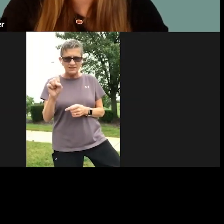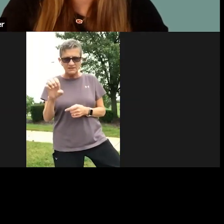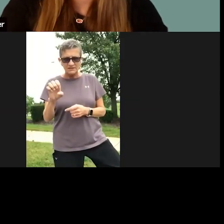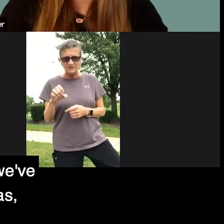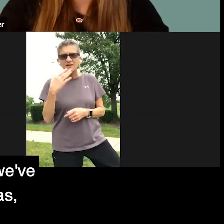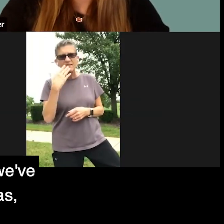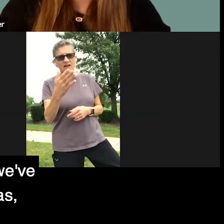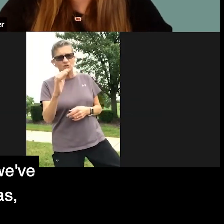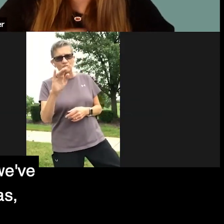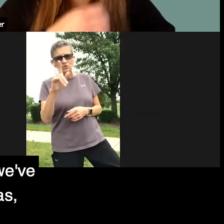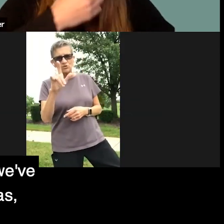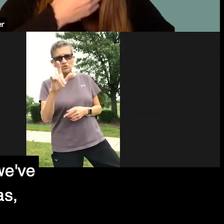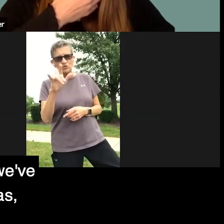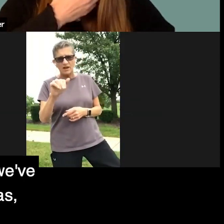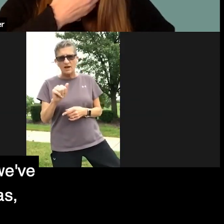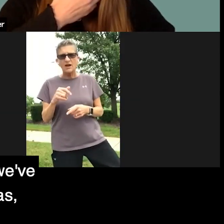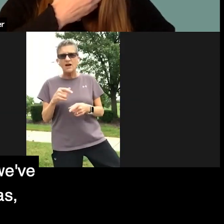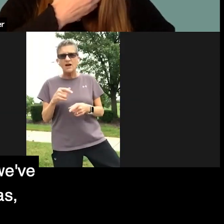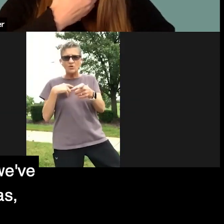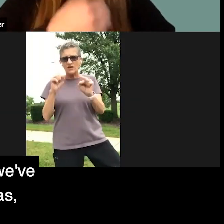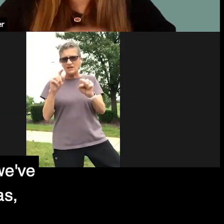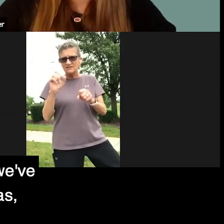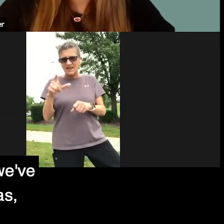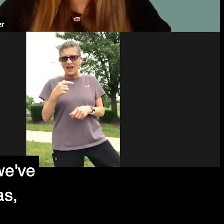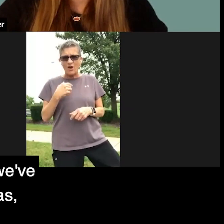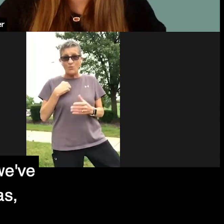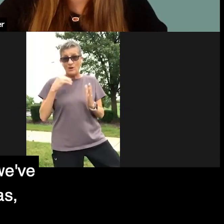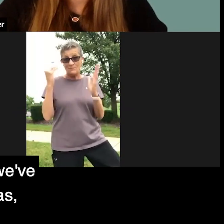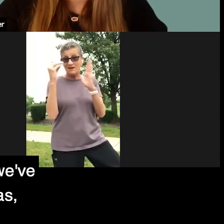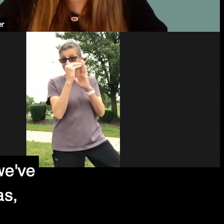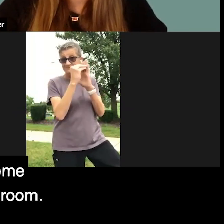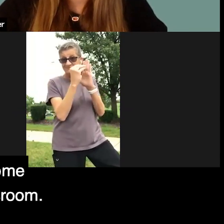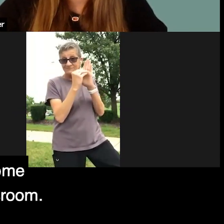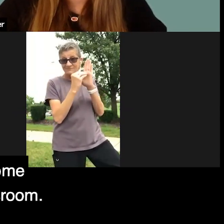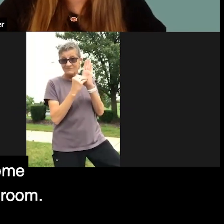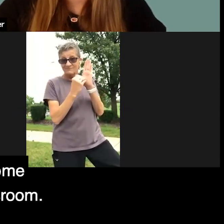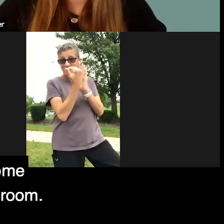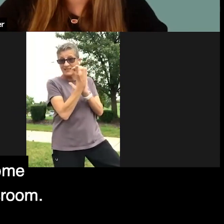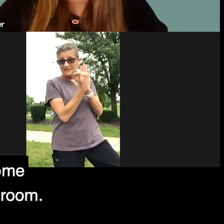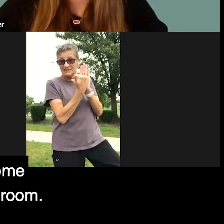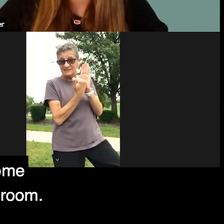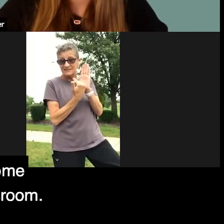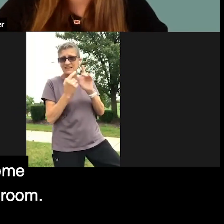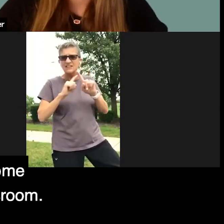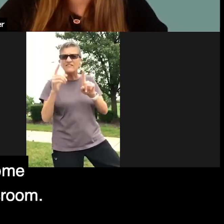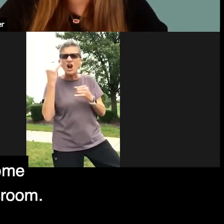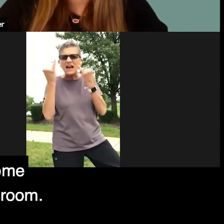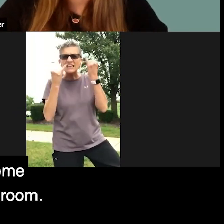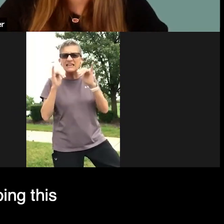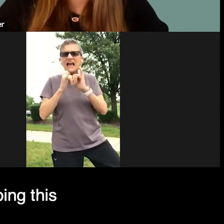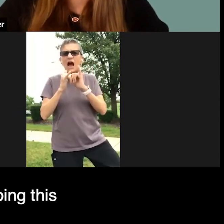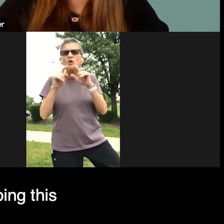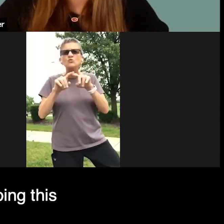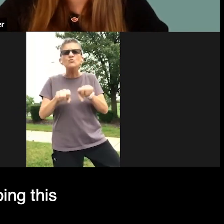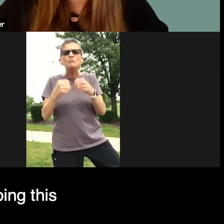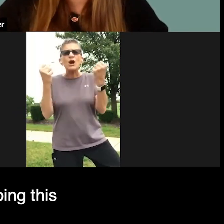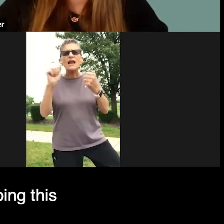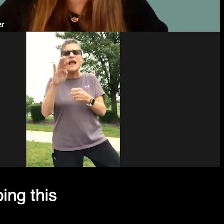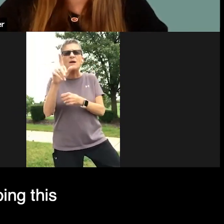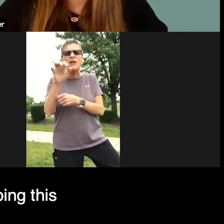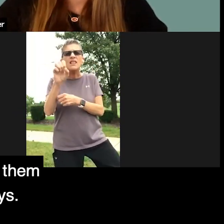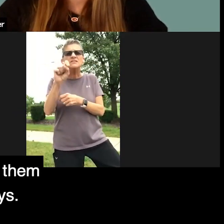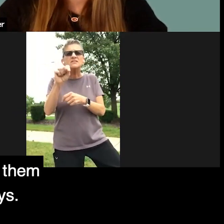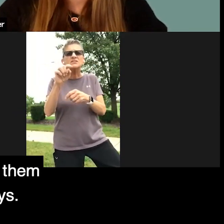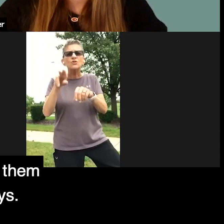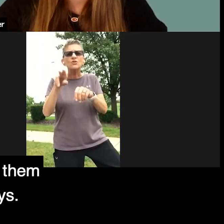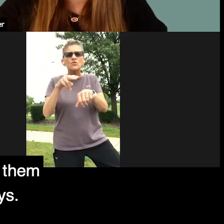Julia. And so as you can tell, we've been listing some ideas, some ways to break some able storms in the classroom. Some of you already are